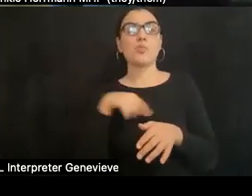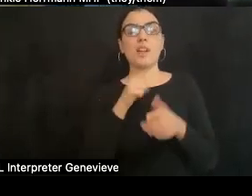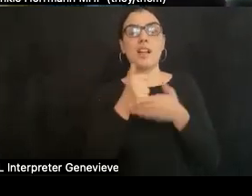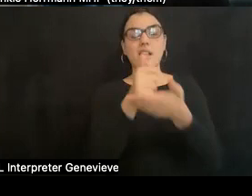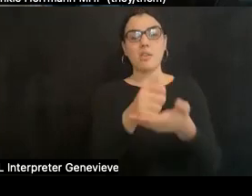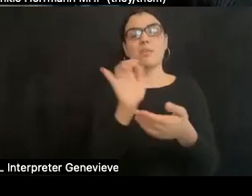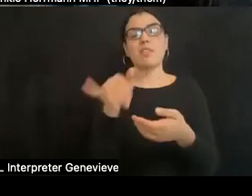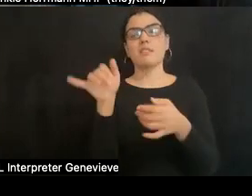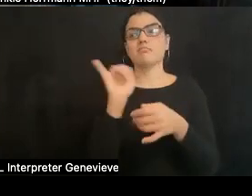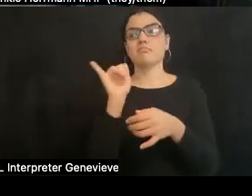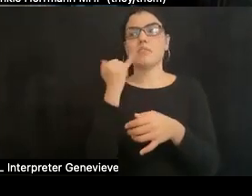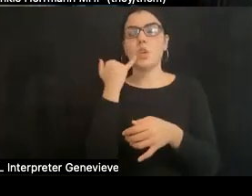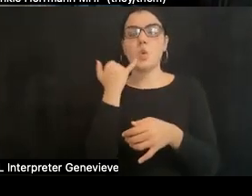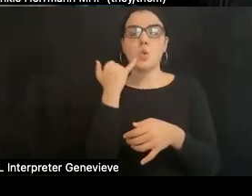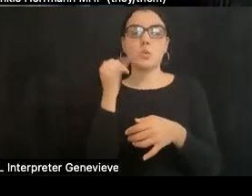well.